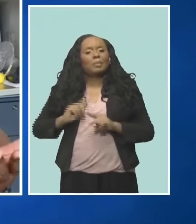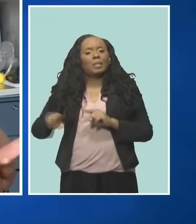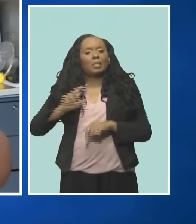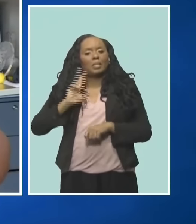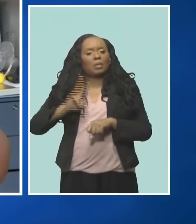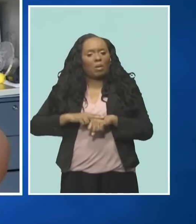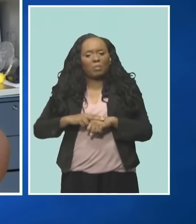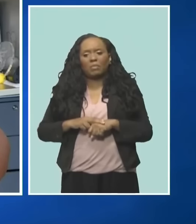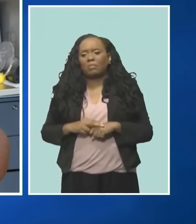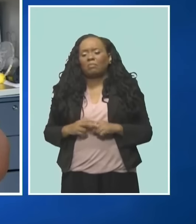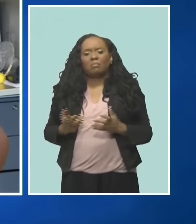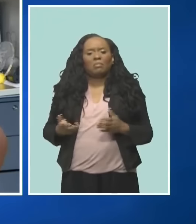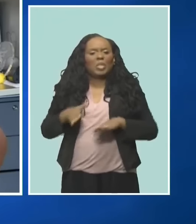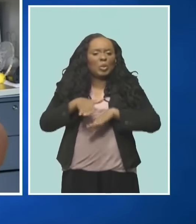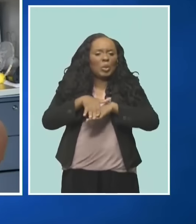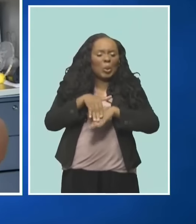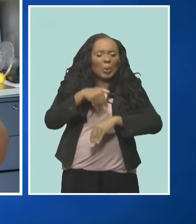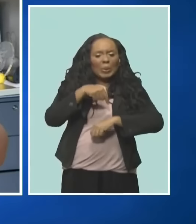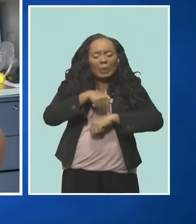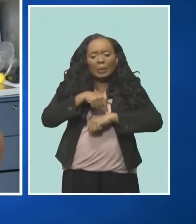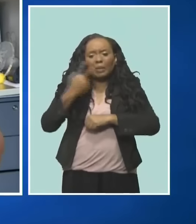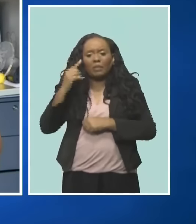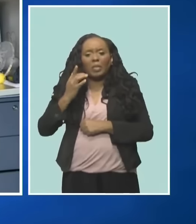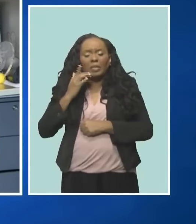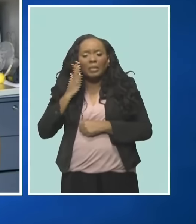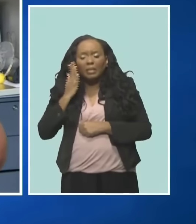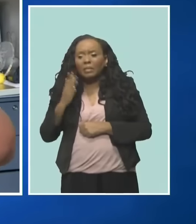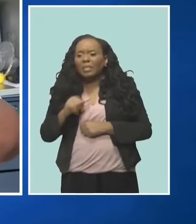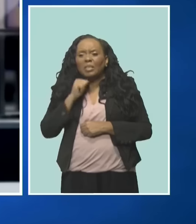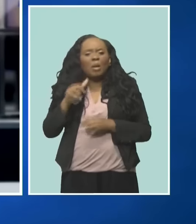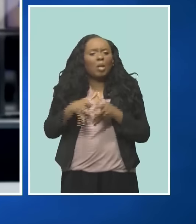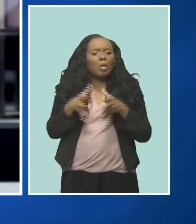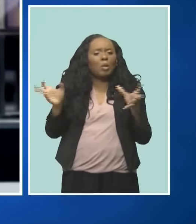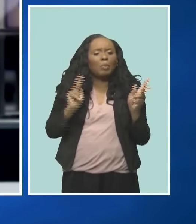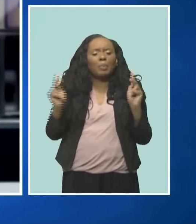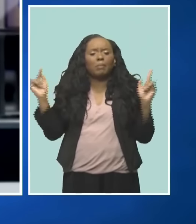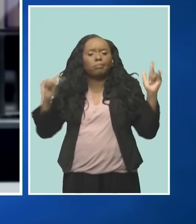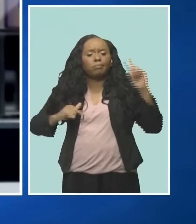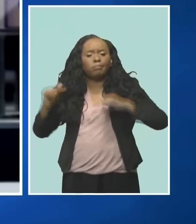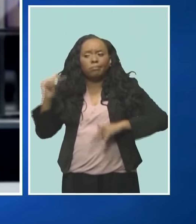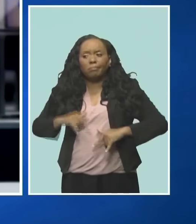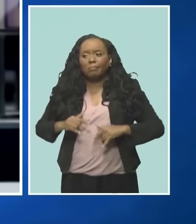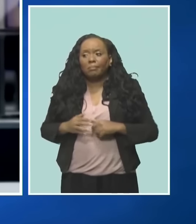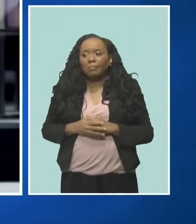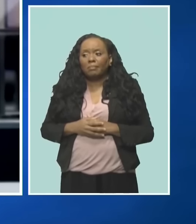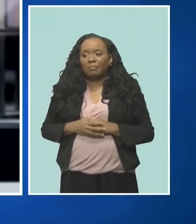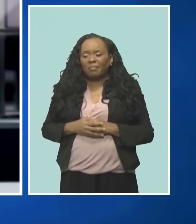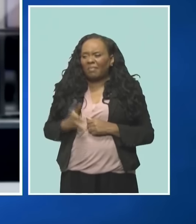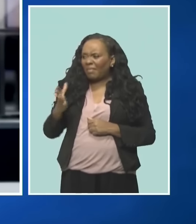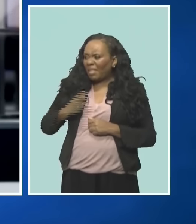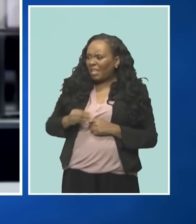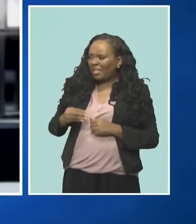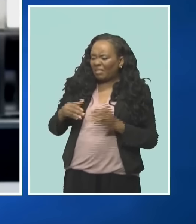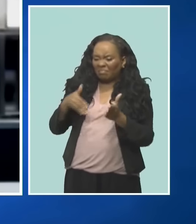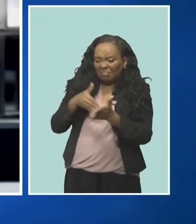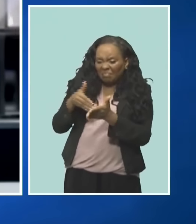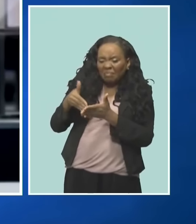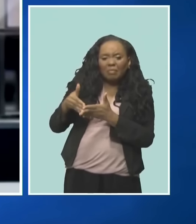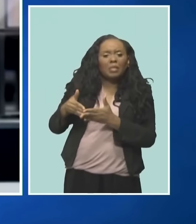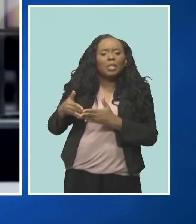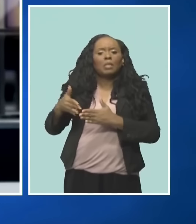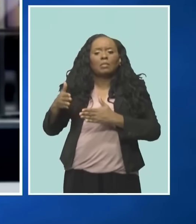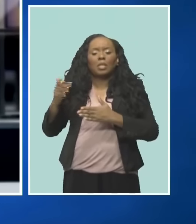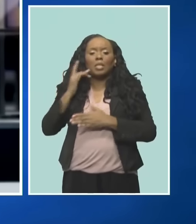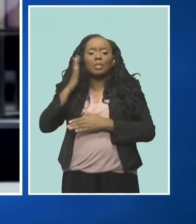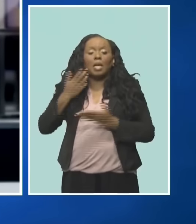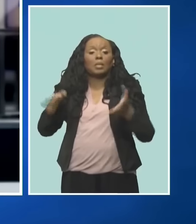the industry. He said it's usually a period of low occupancy and hoteliers often use the time for maintenance and